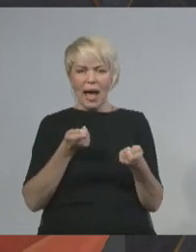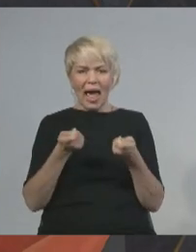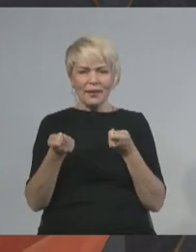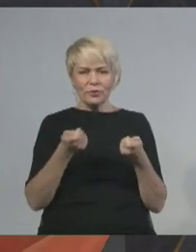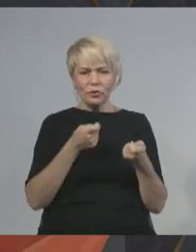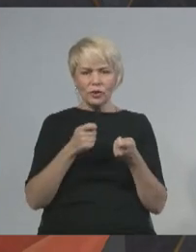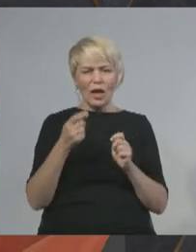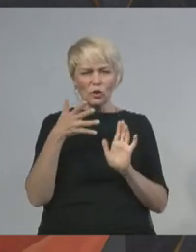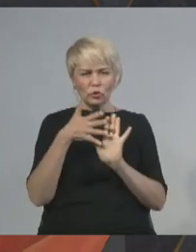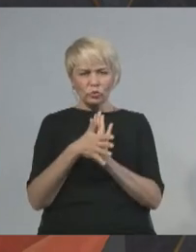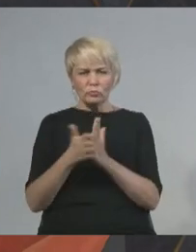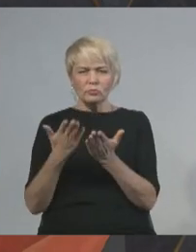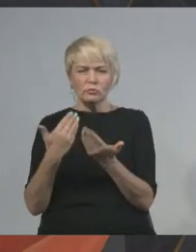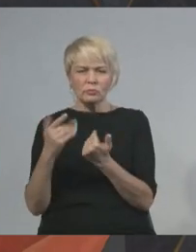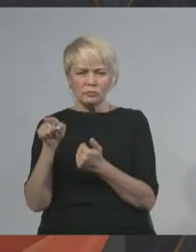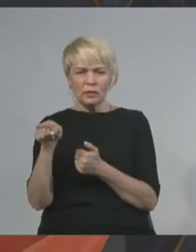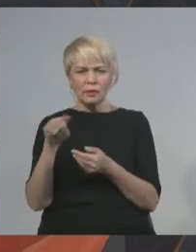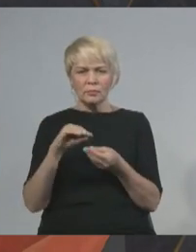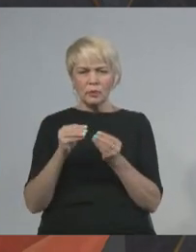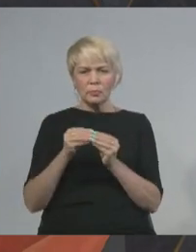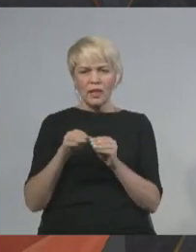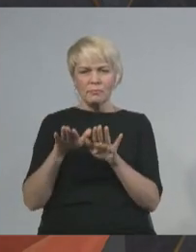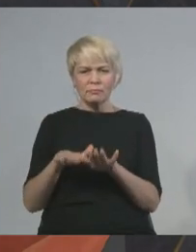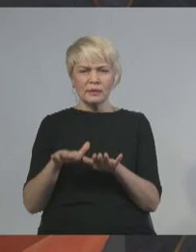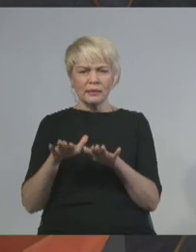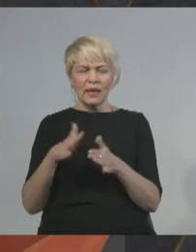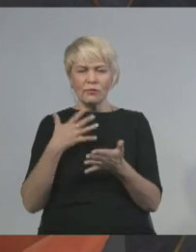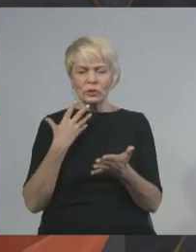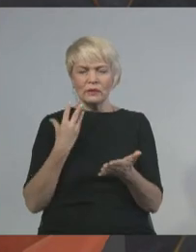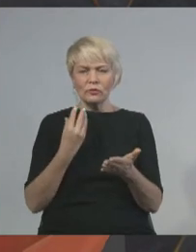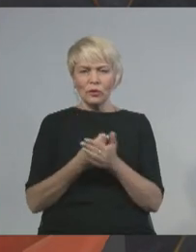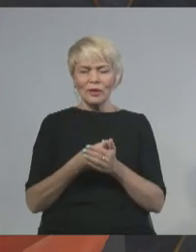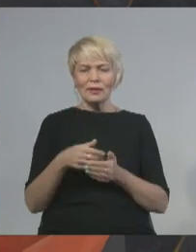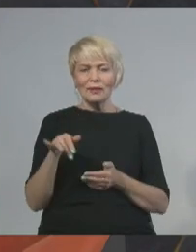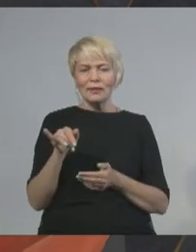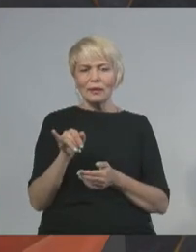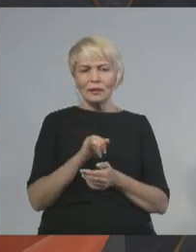media you know the problem of the regional community of yours